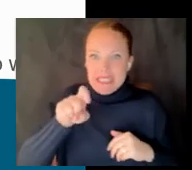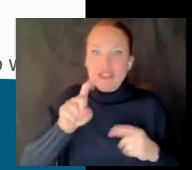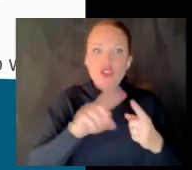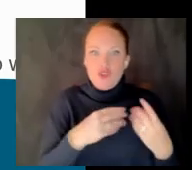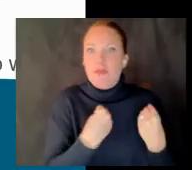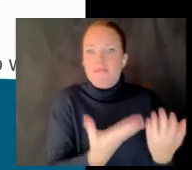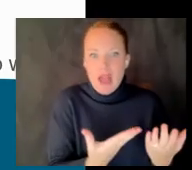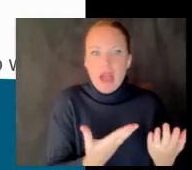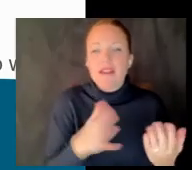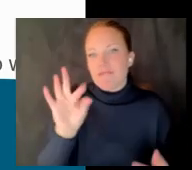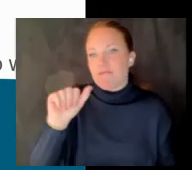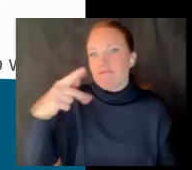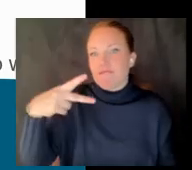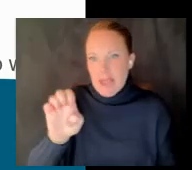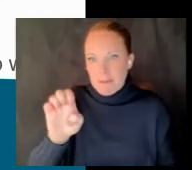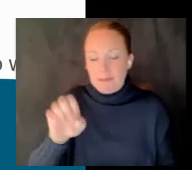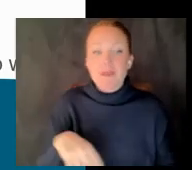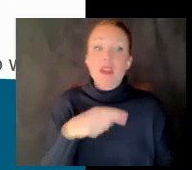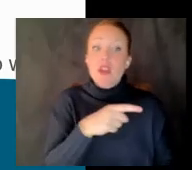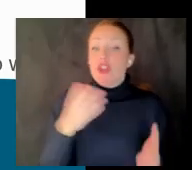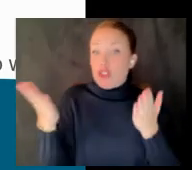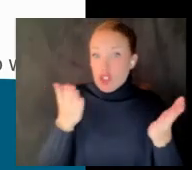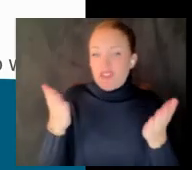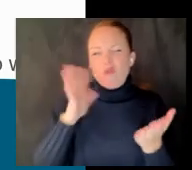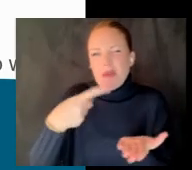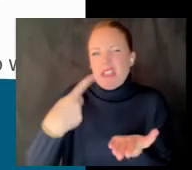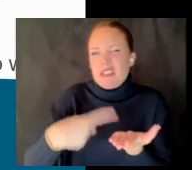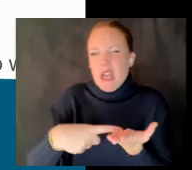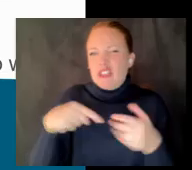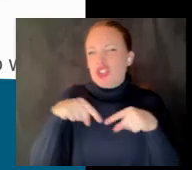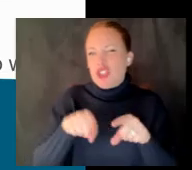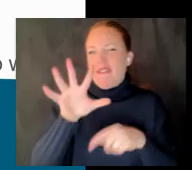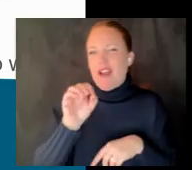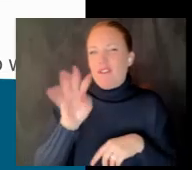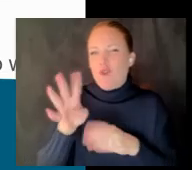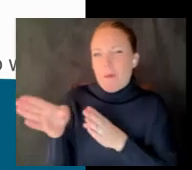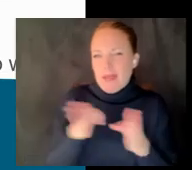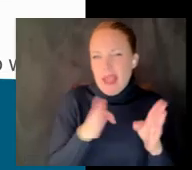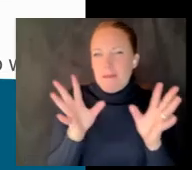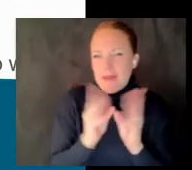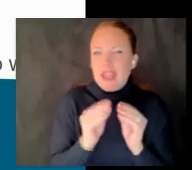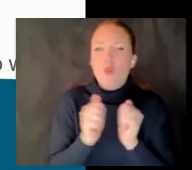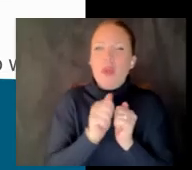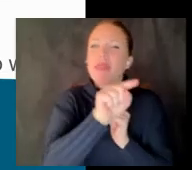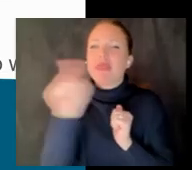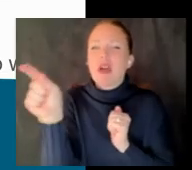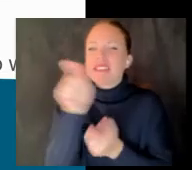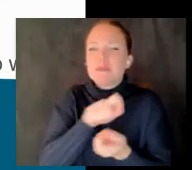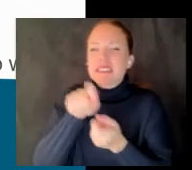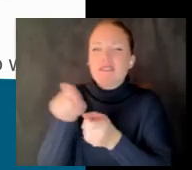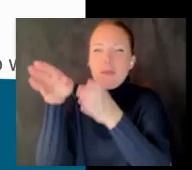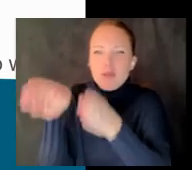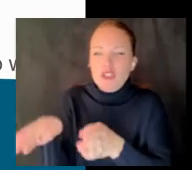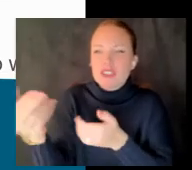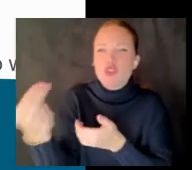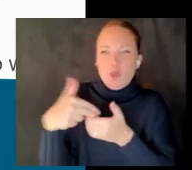provide FAPE. These services are to be discussed at the Section 504 plan meeting with the specific provider in attendance and be based